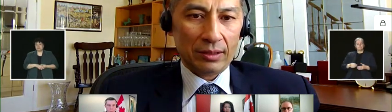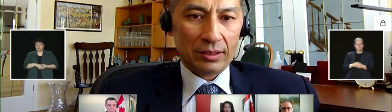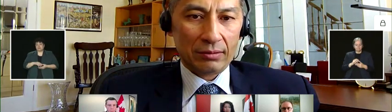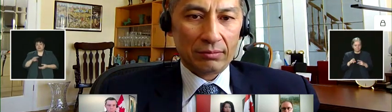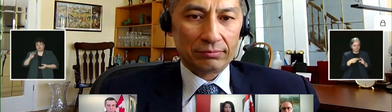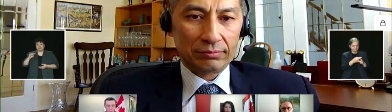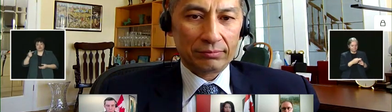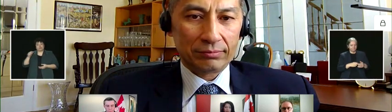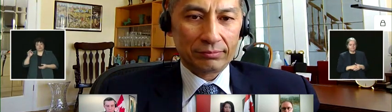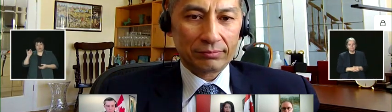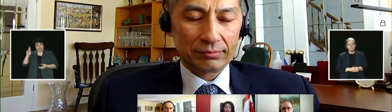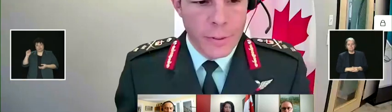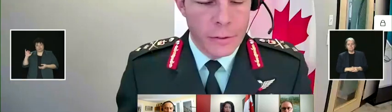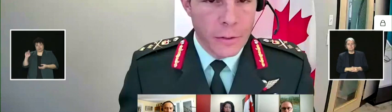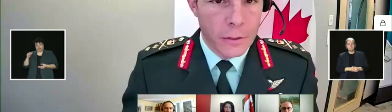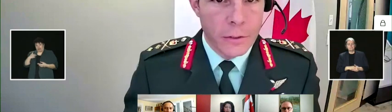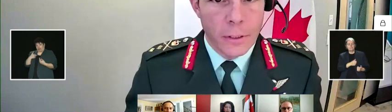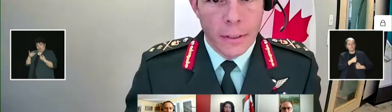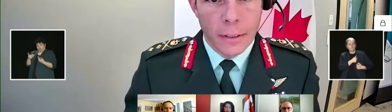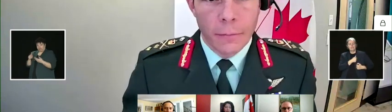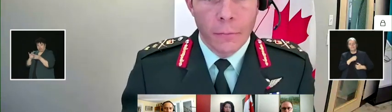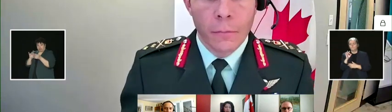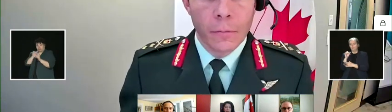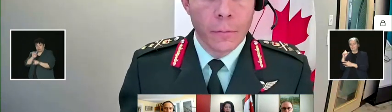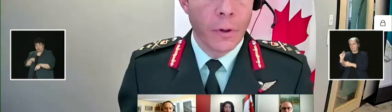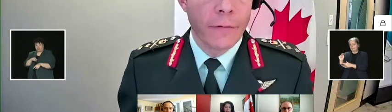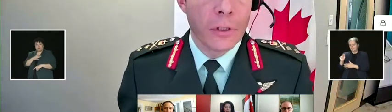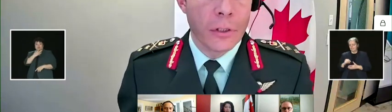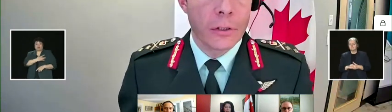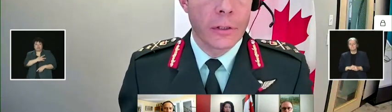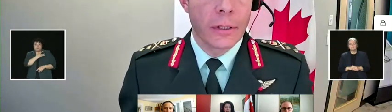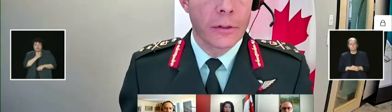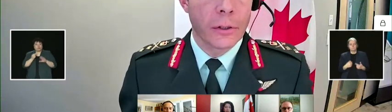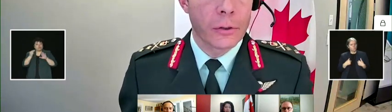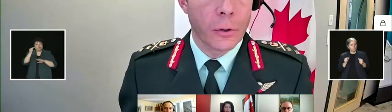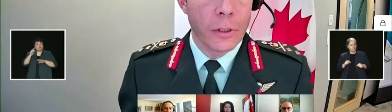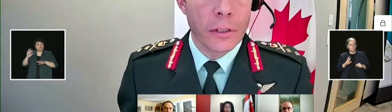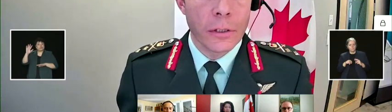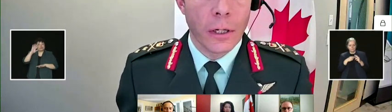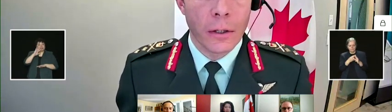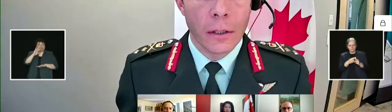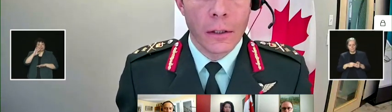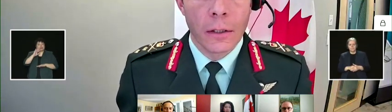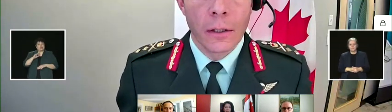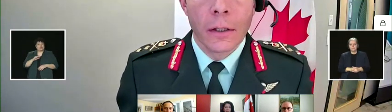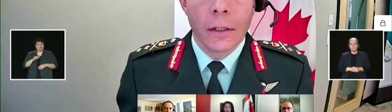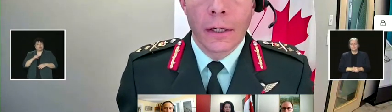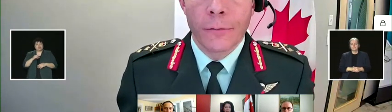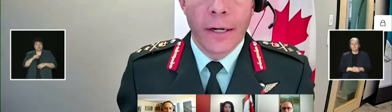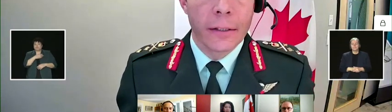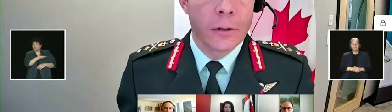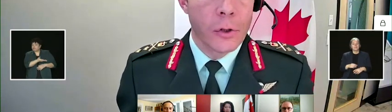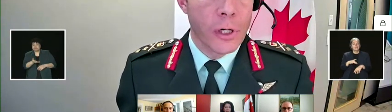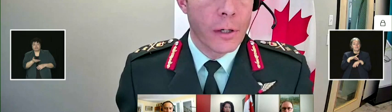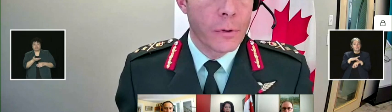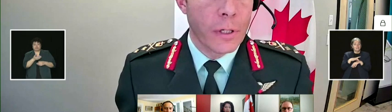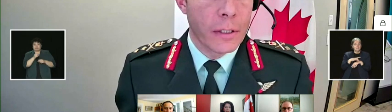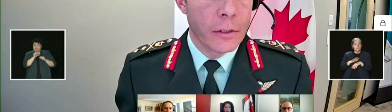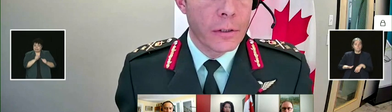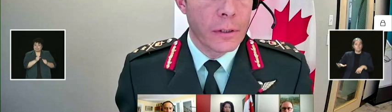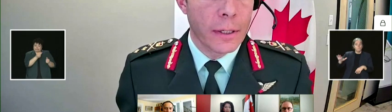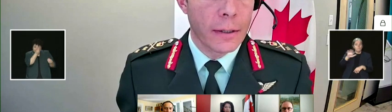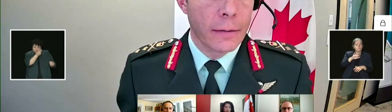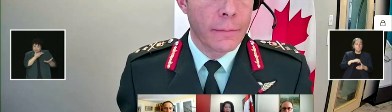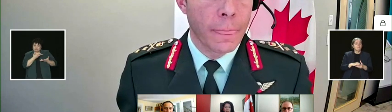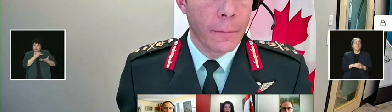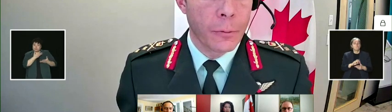So this is Major-General Dany Fortin. Maybe I can speak to this. Provinces and territories are invited to share with